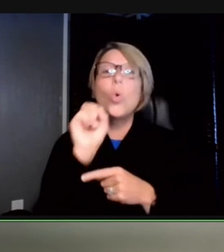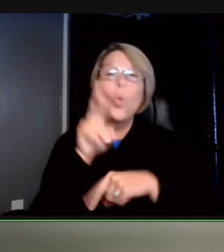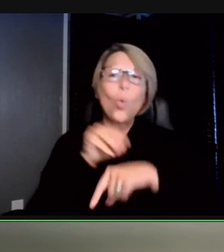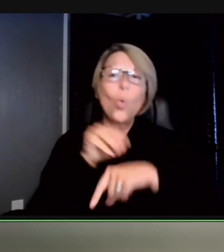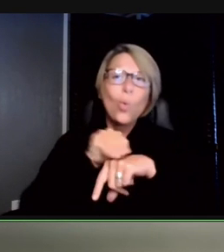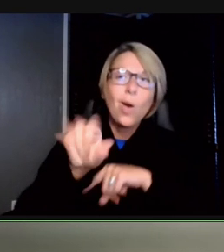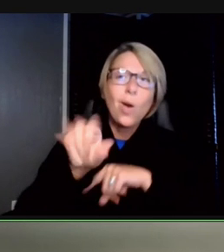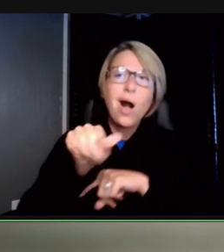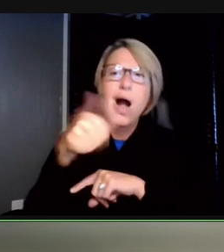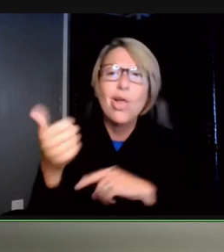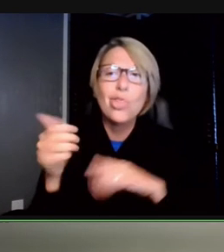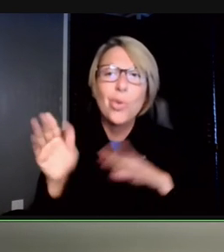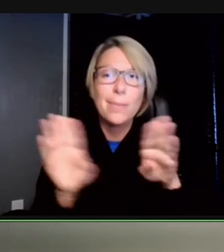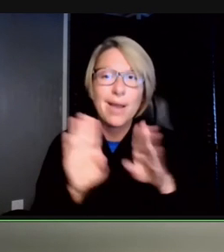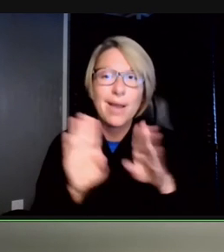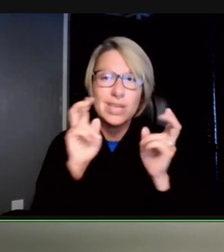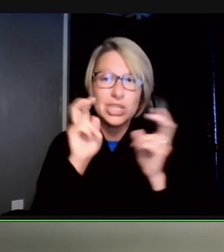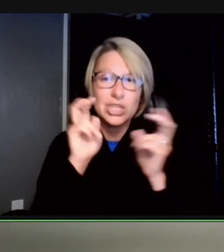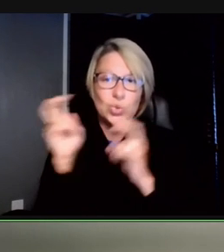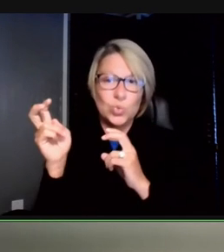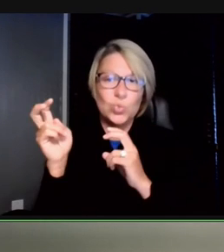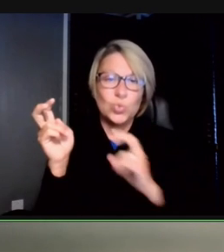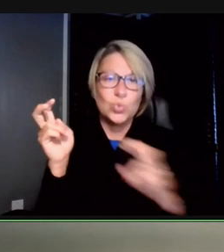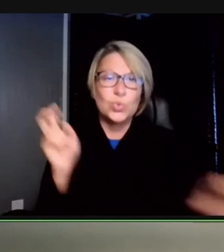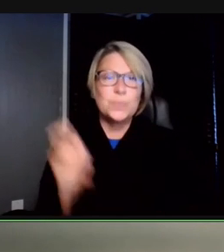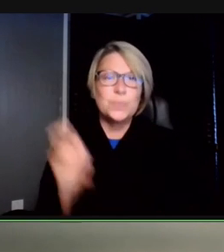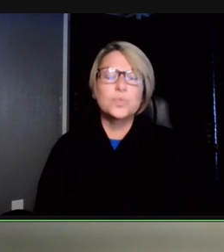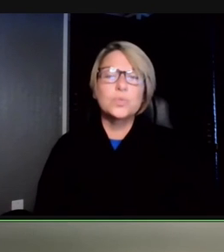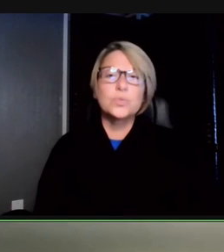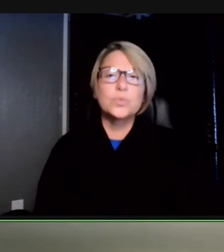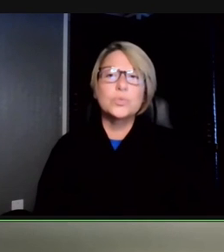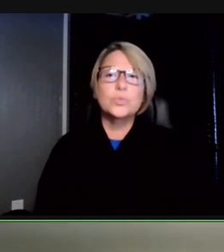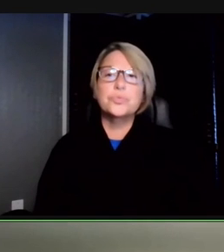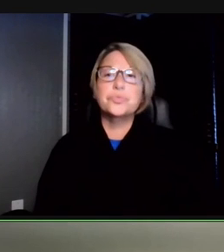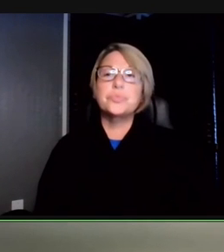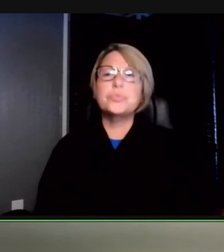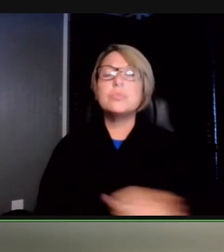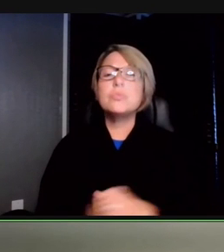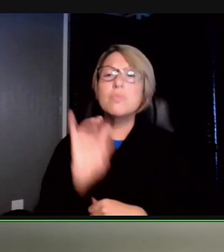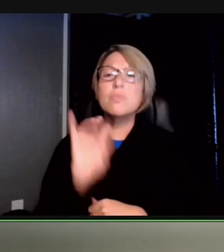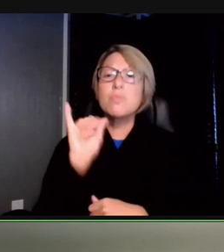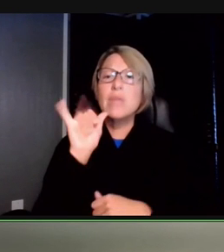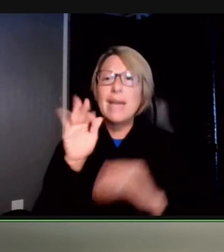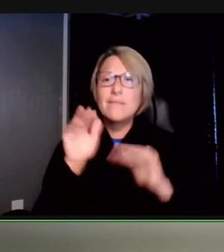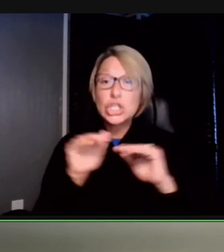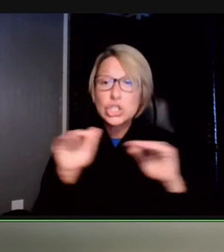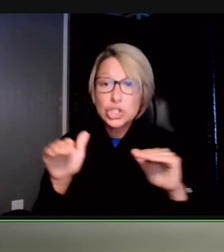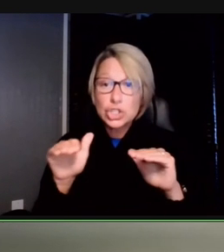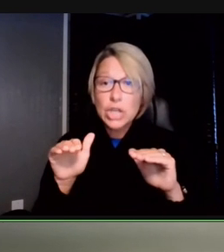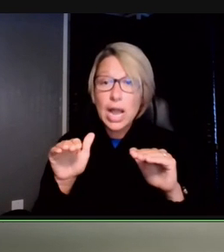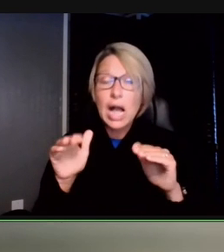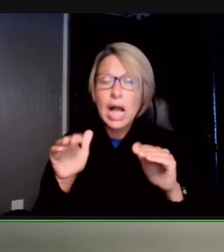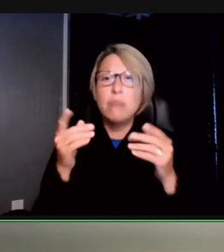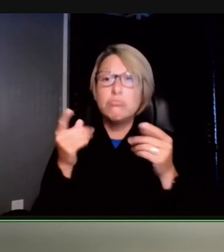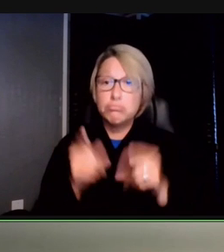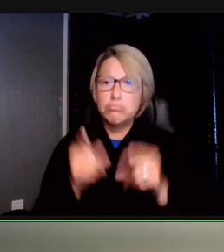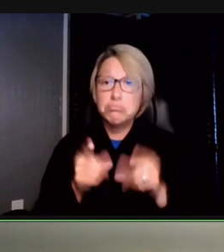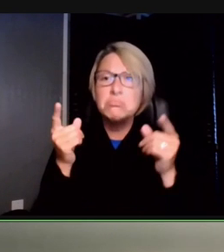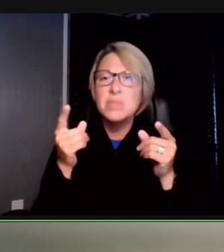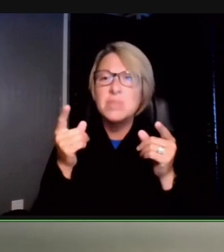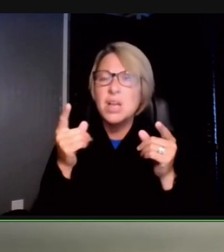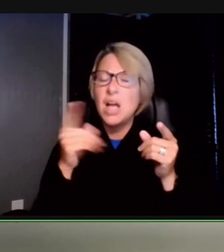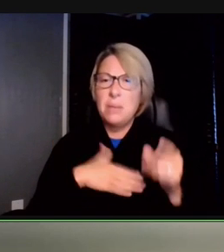issues. We also know that it shouldn't be done if the child is finding it upsetting. The biggest thing, again, is